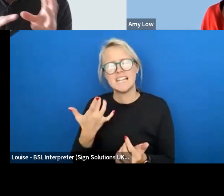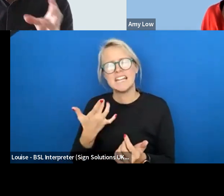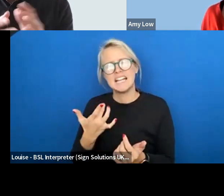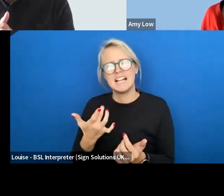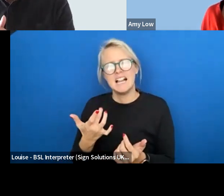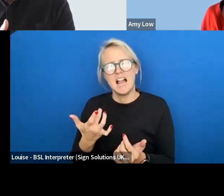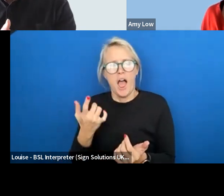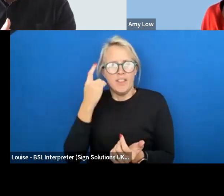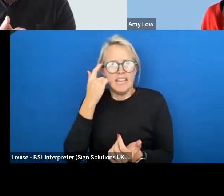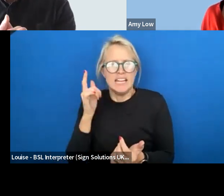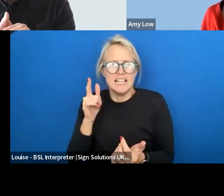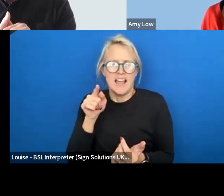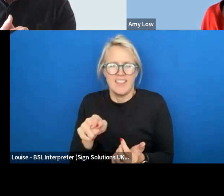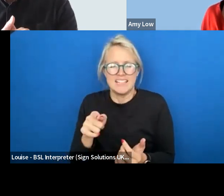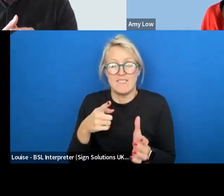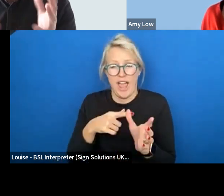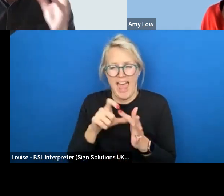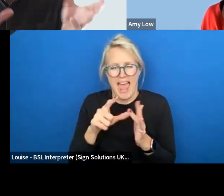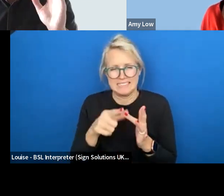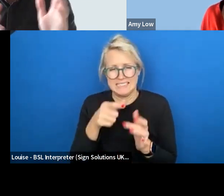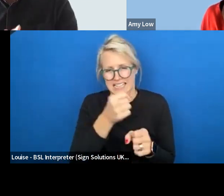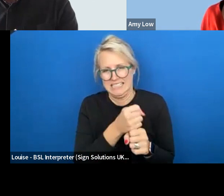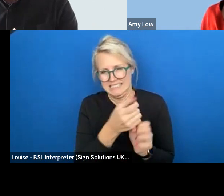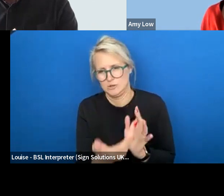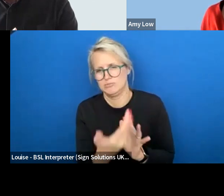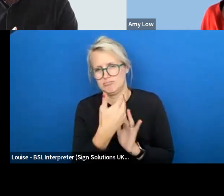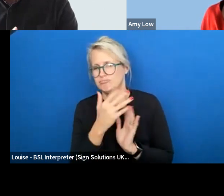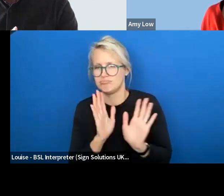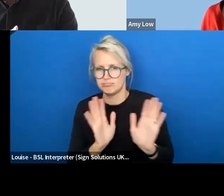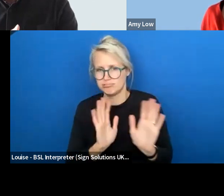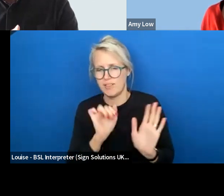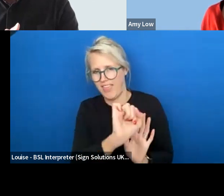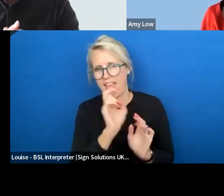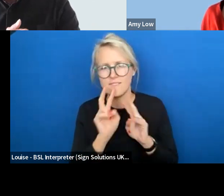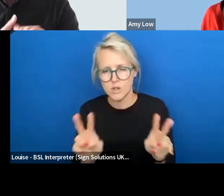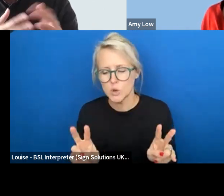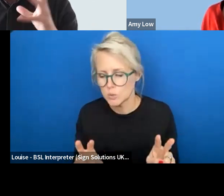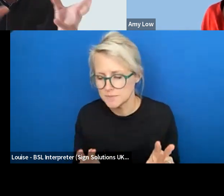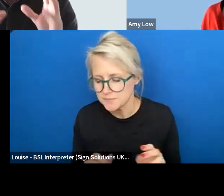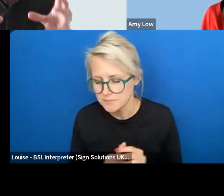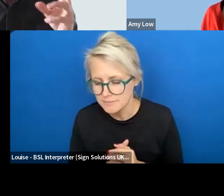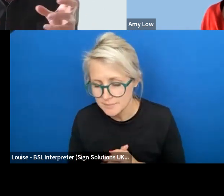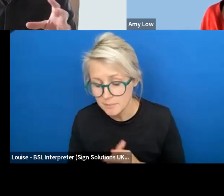and this is one obviously for Adi and Gizzy to kind of clash with me